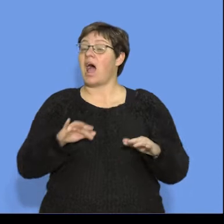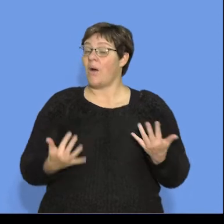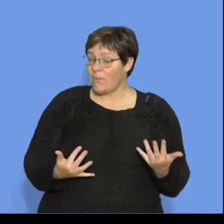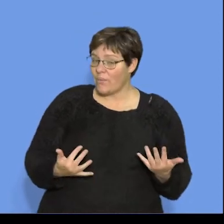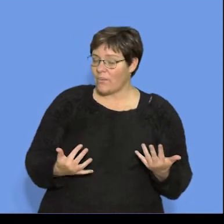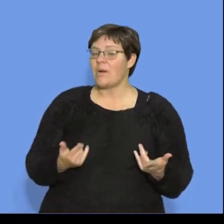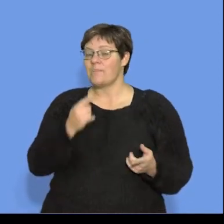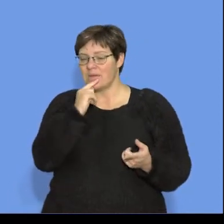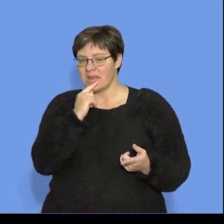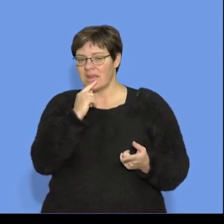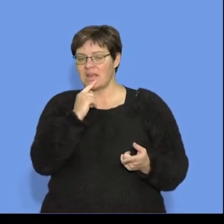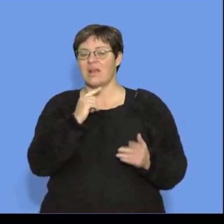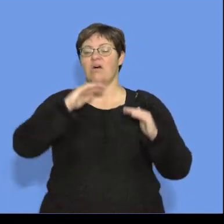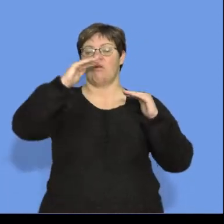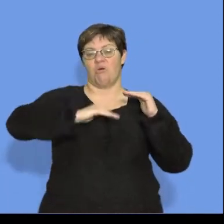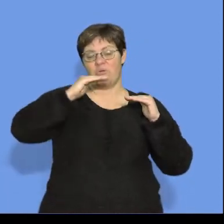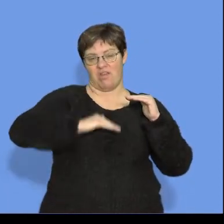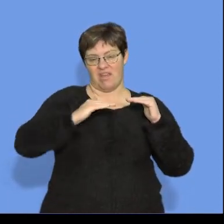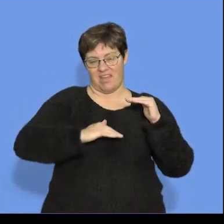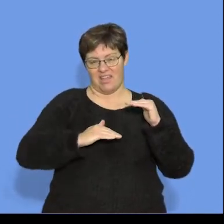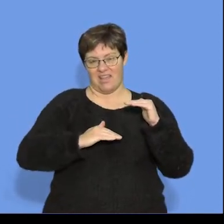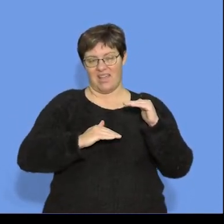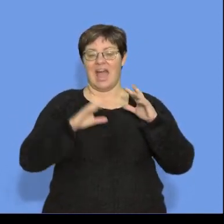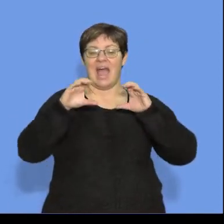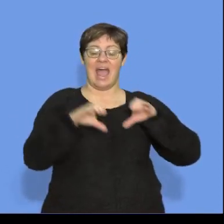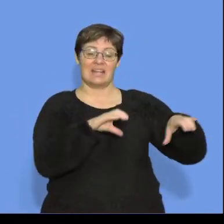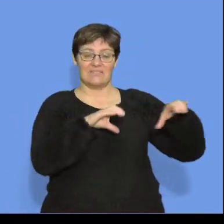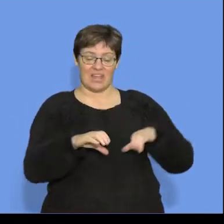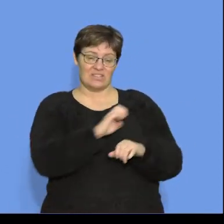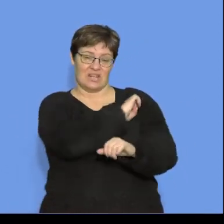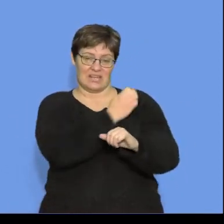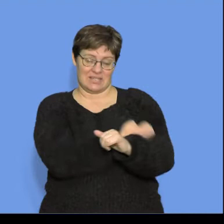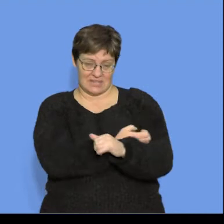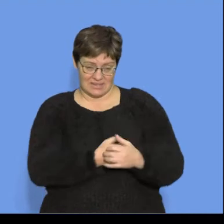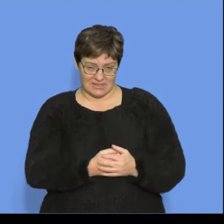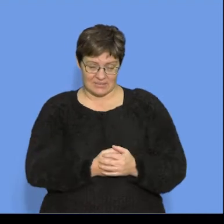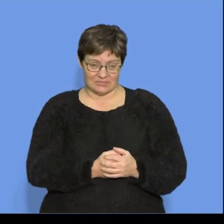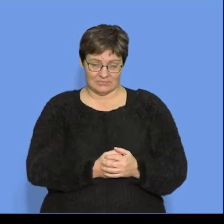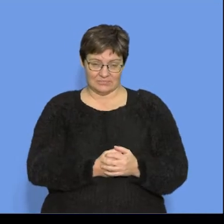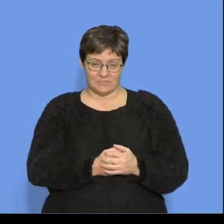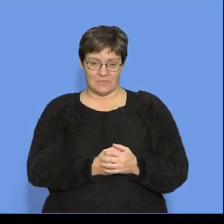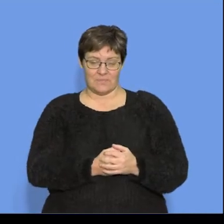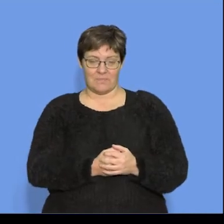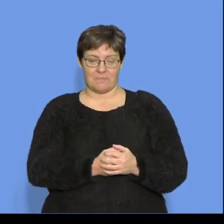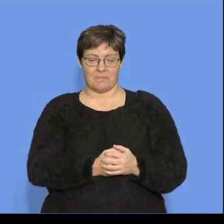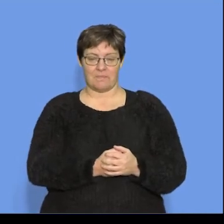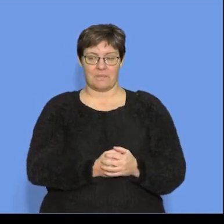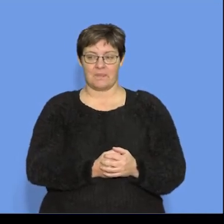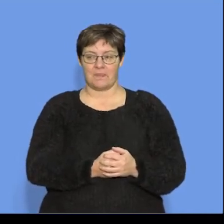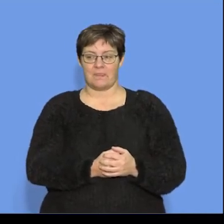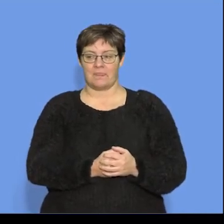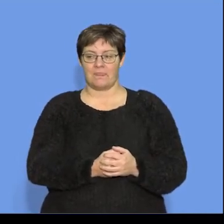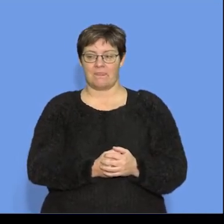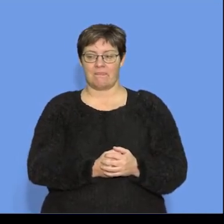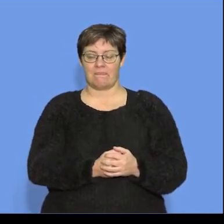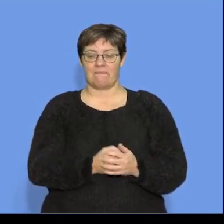by lowering the activation energy. And I'm going to write the shorthand for activation